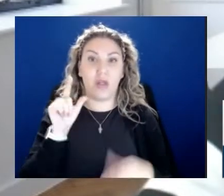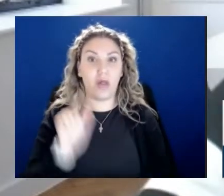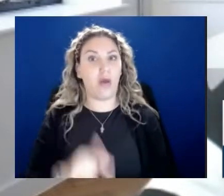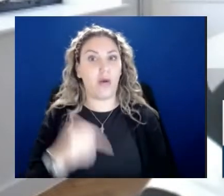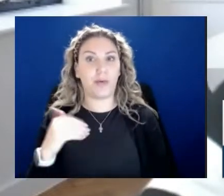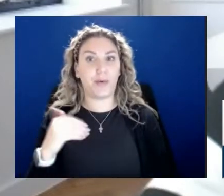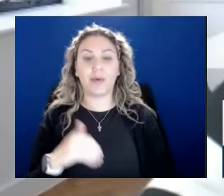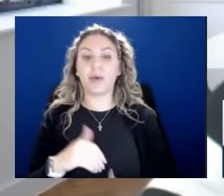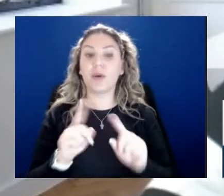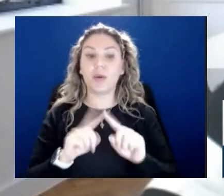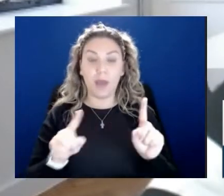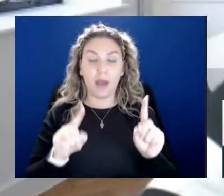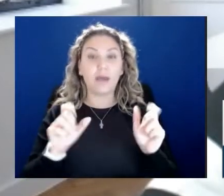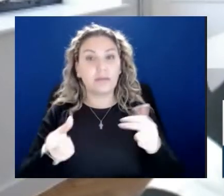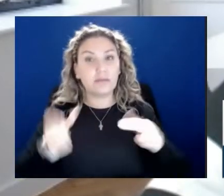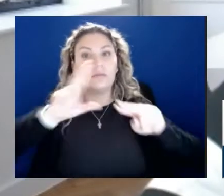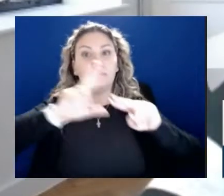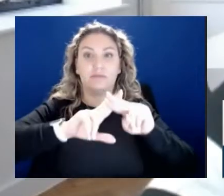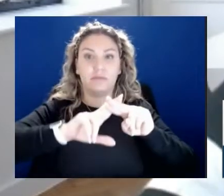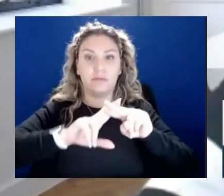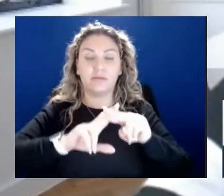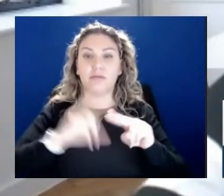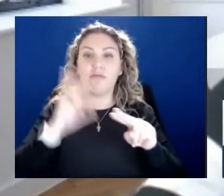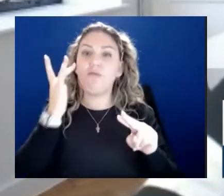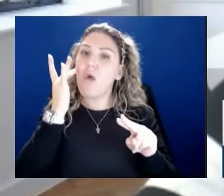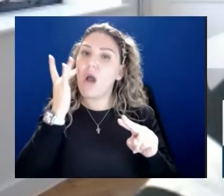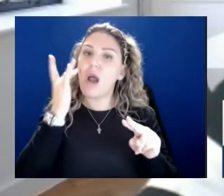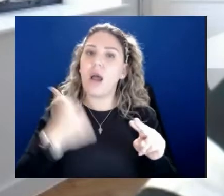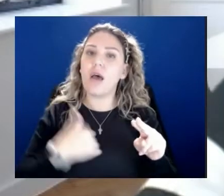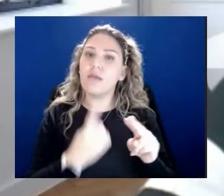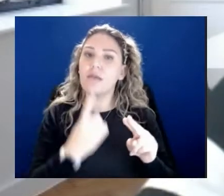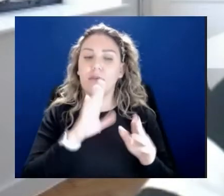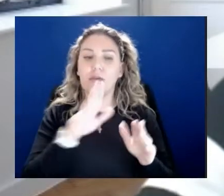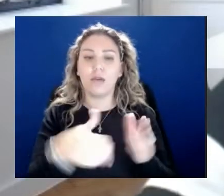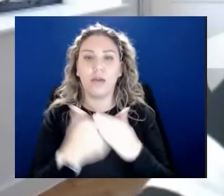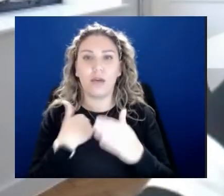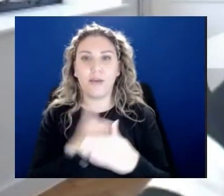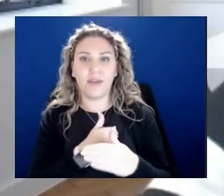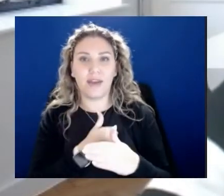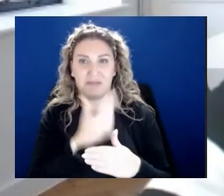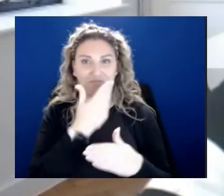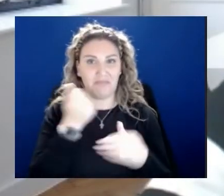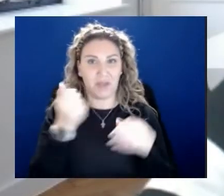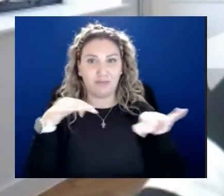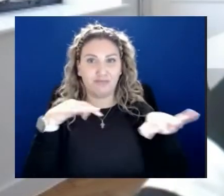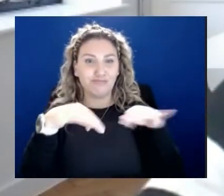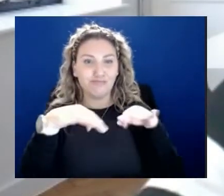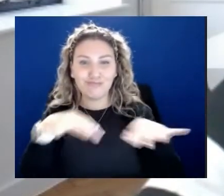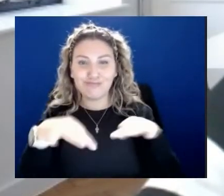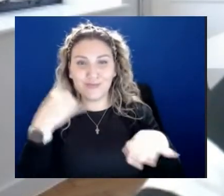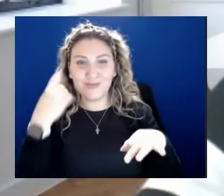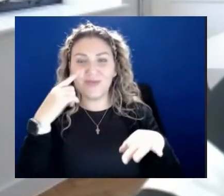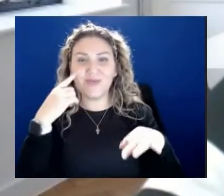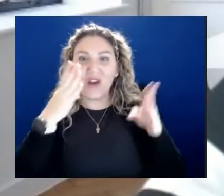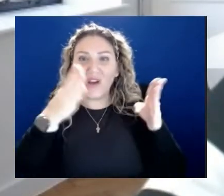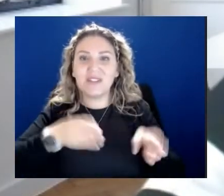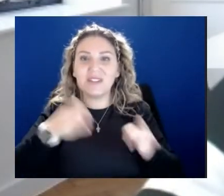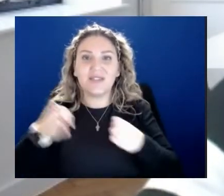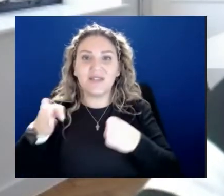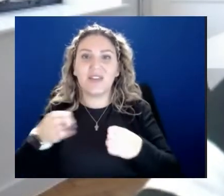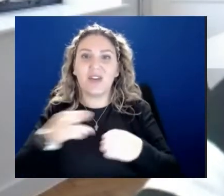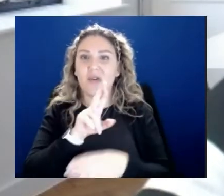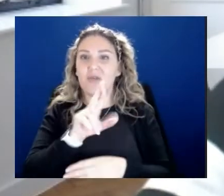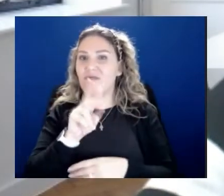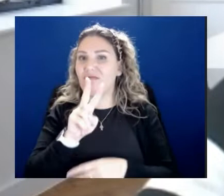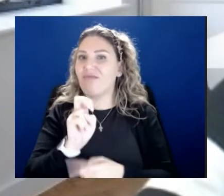say that it has increased because I think that all of us have gotten better at explaining to individuals what Revive does and